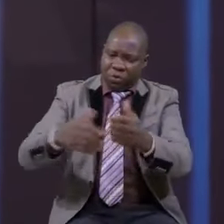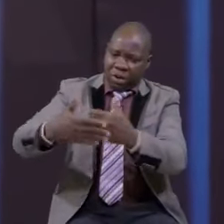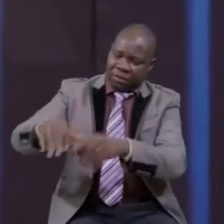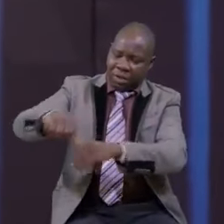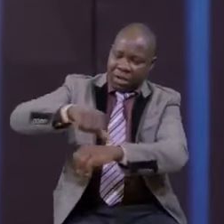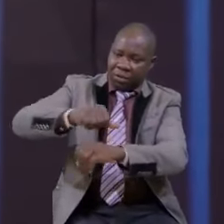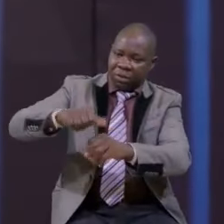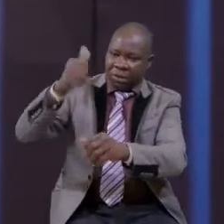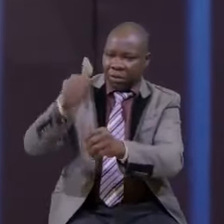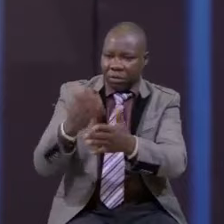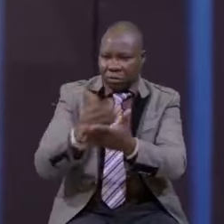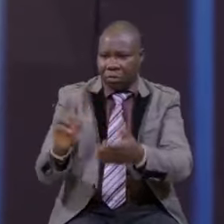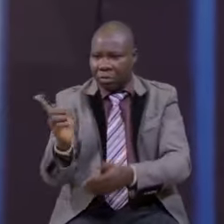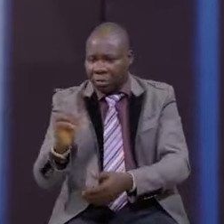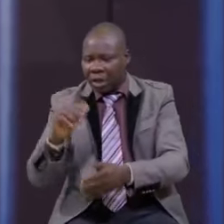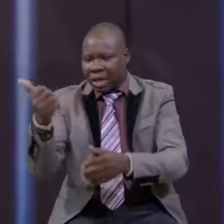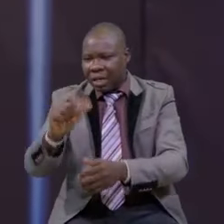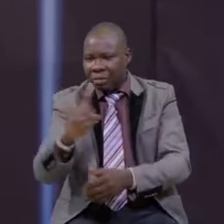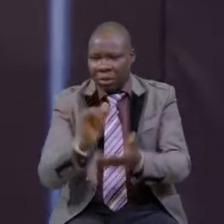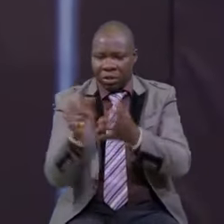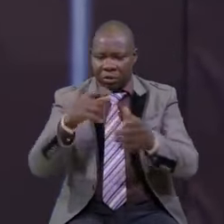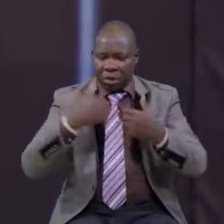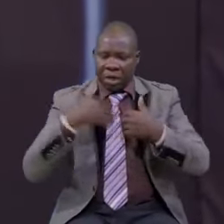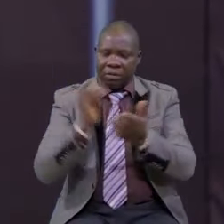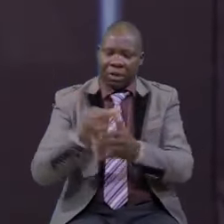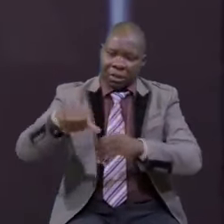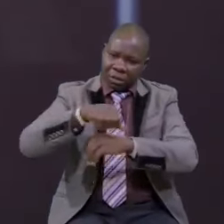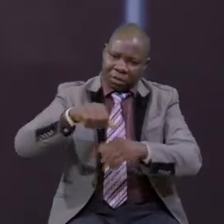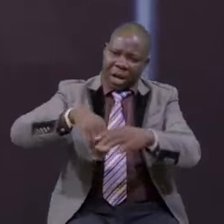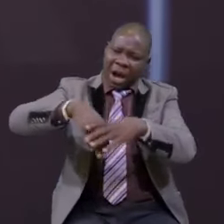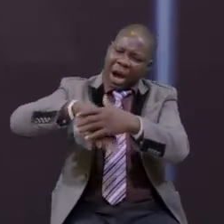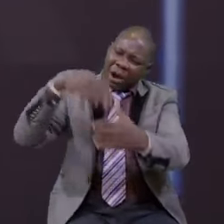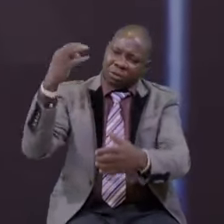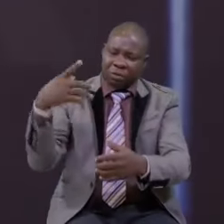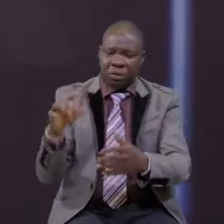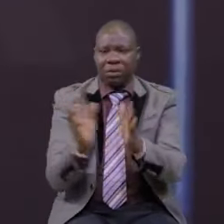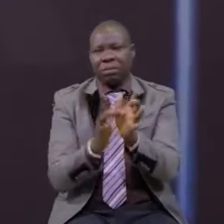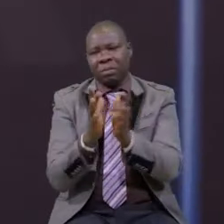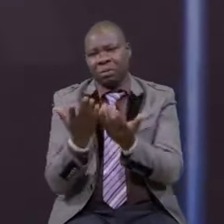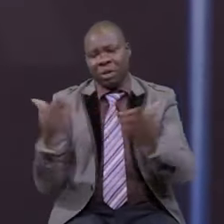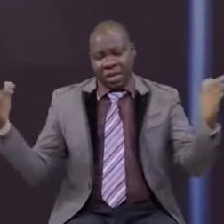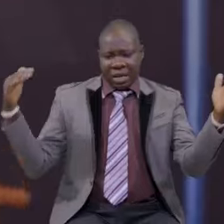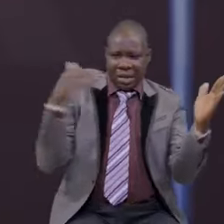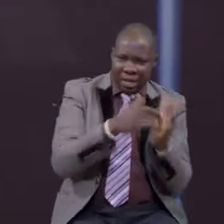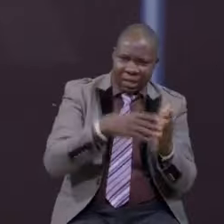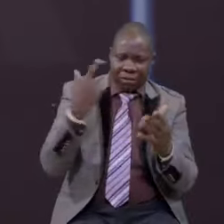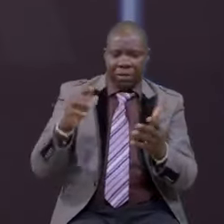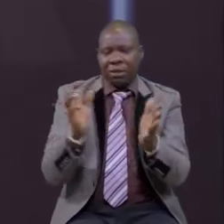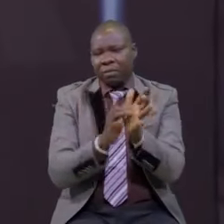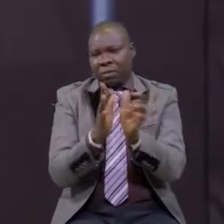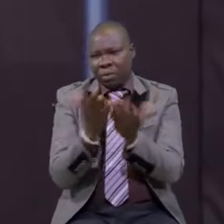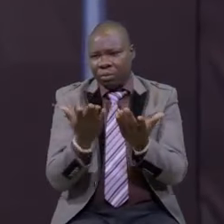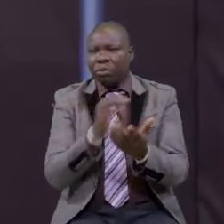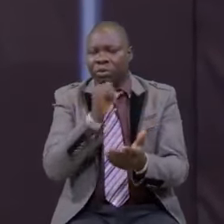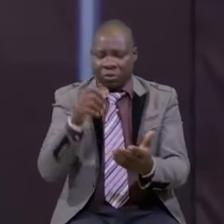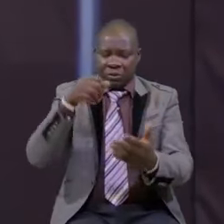You get such anointing outside the Bible, contrary to the Bible, not founded